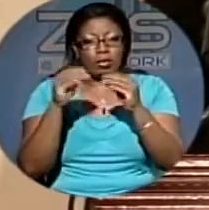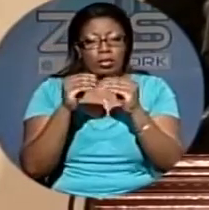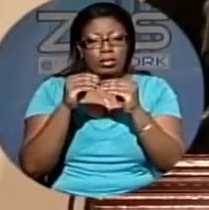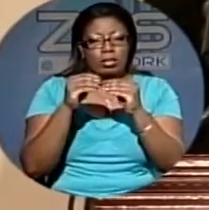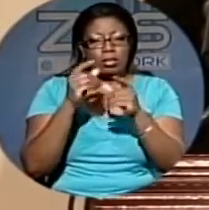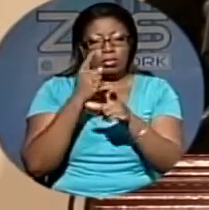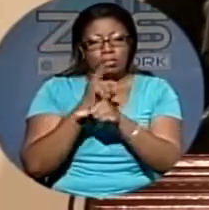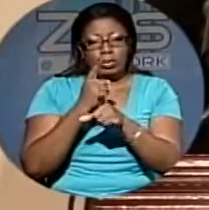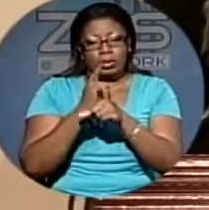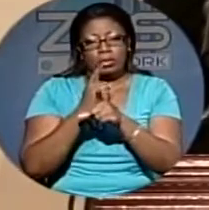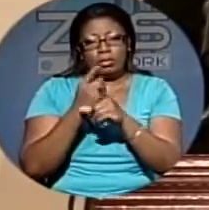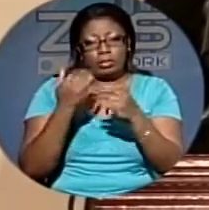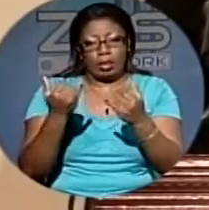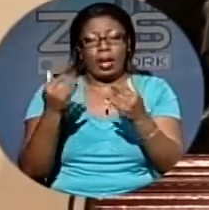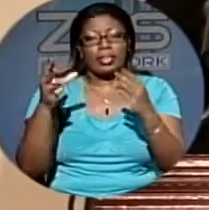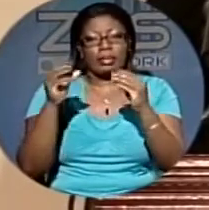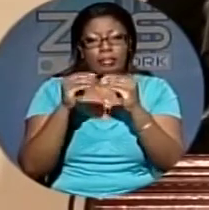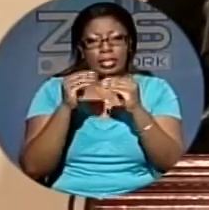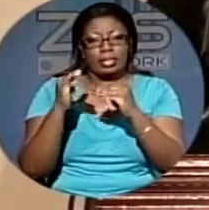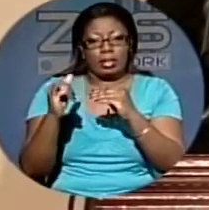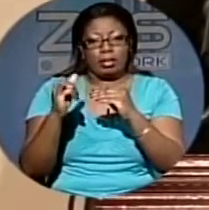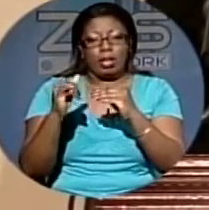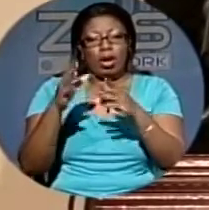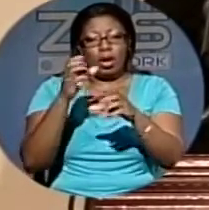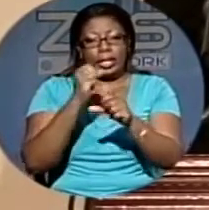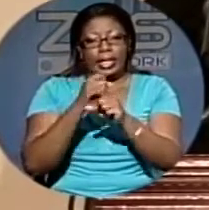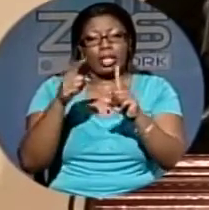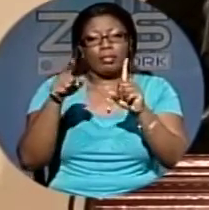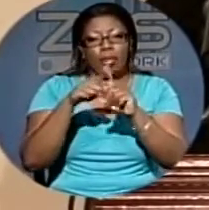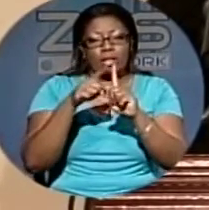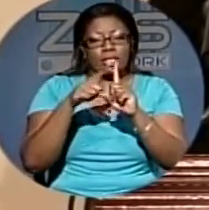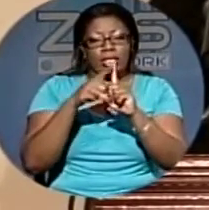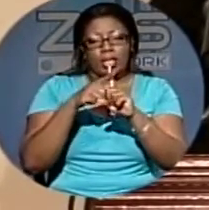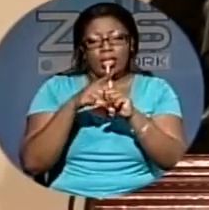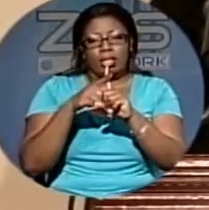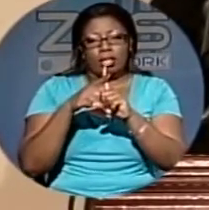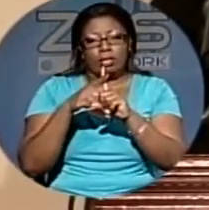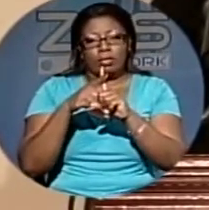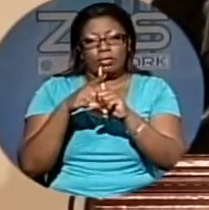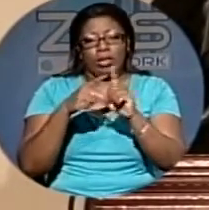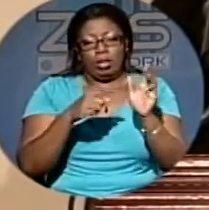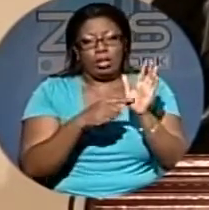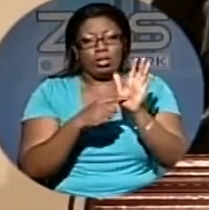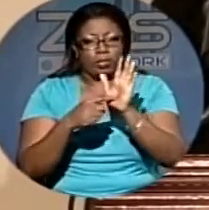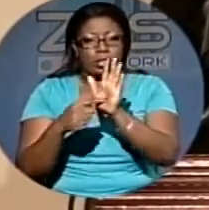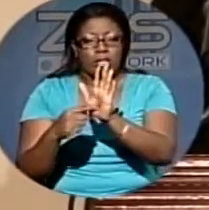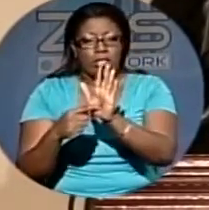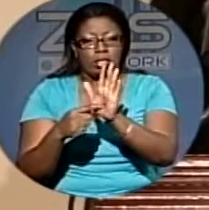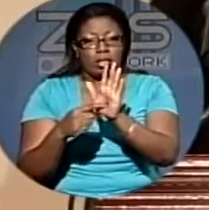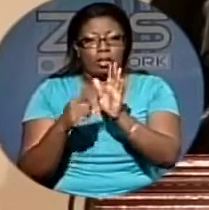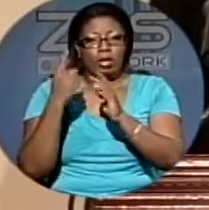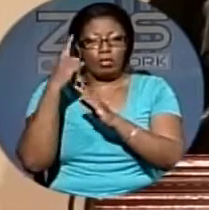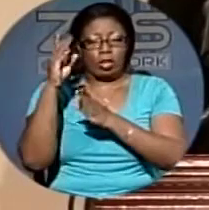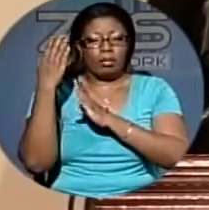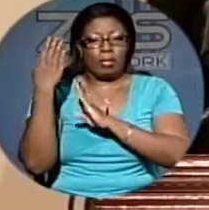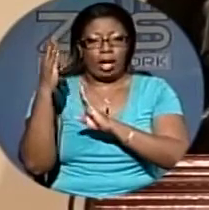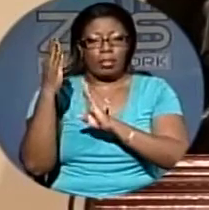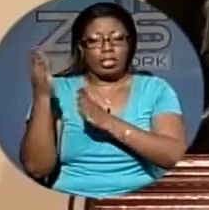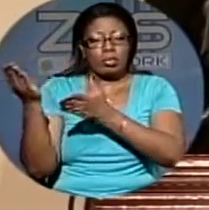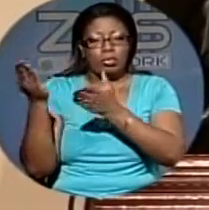this very meeting. Besides gaining positive publicity for the Bahamas, the signature would bring into force